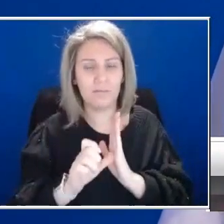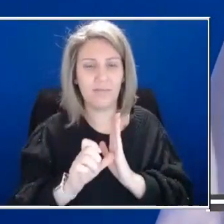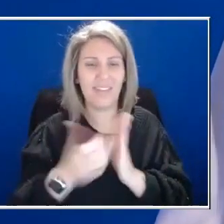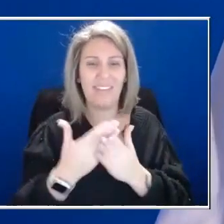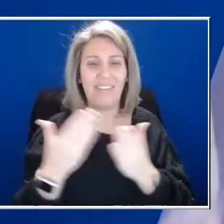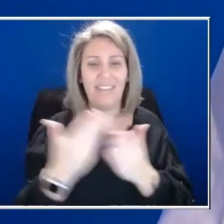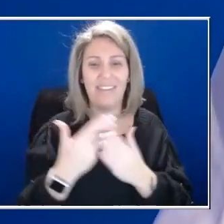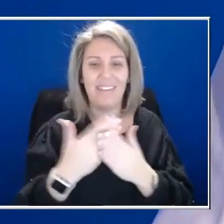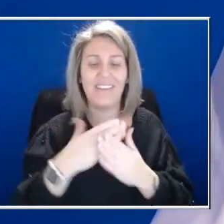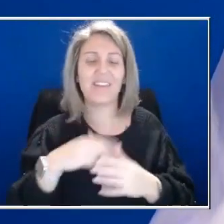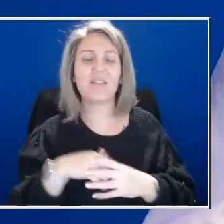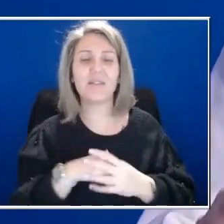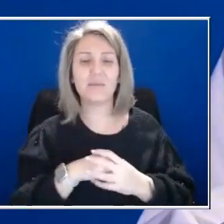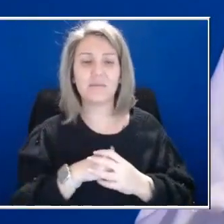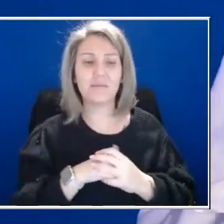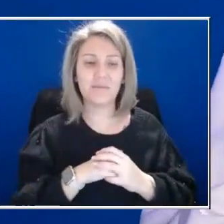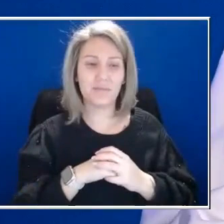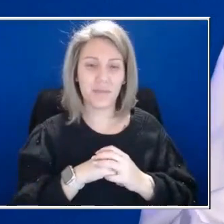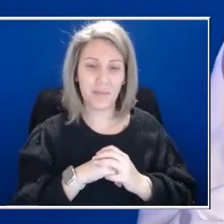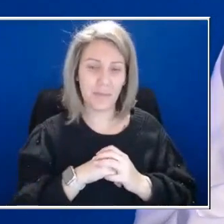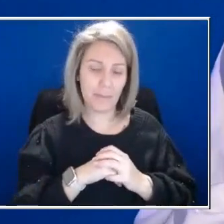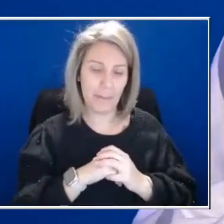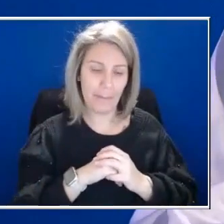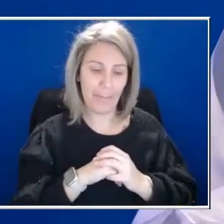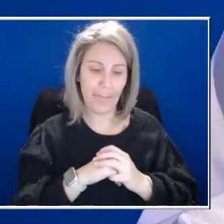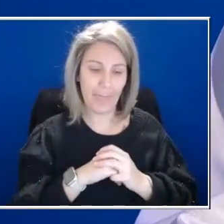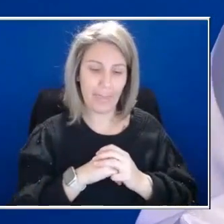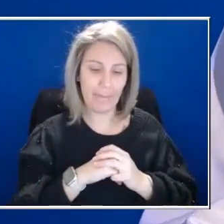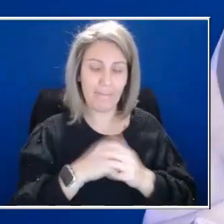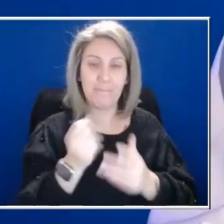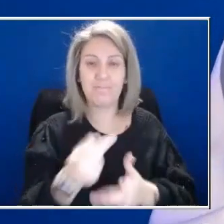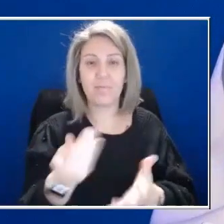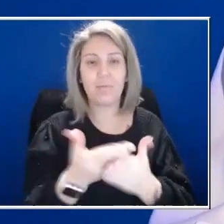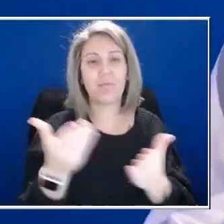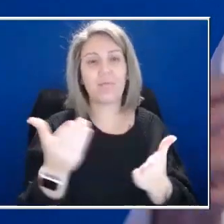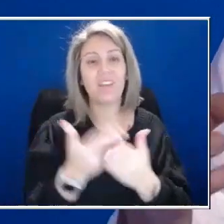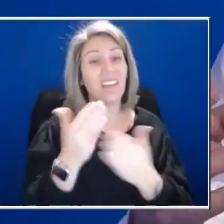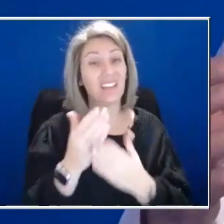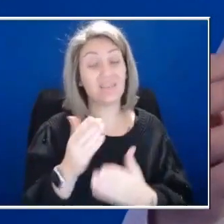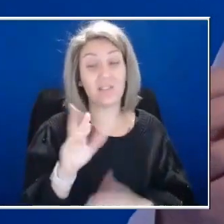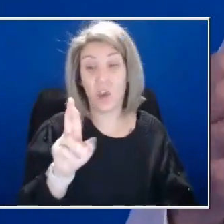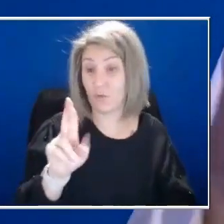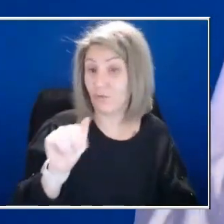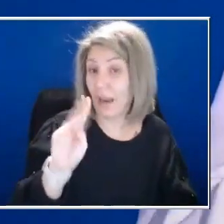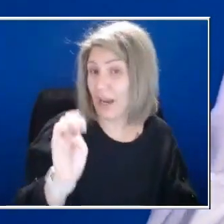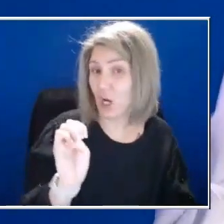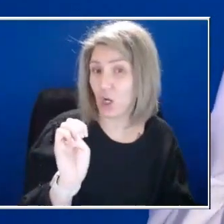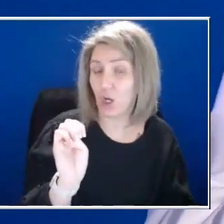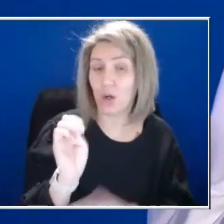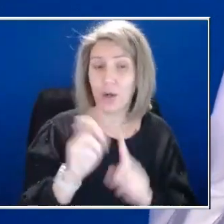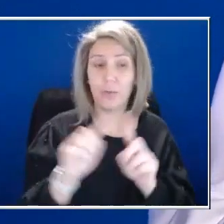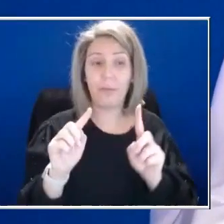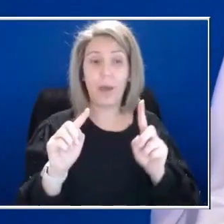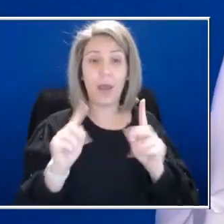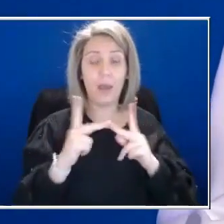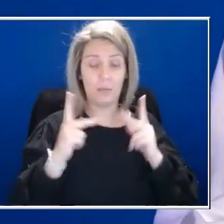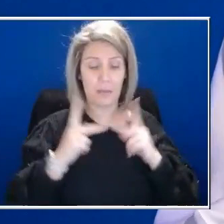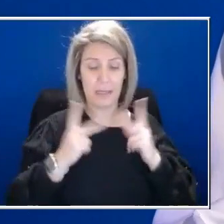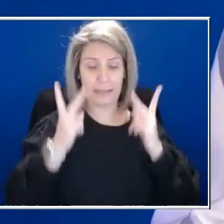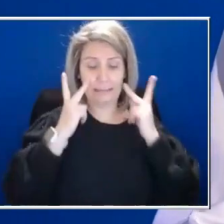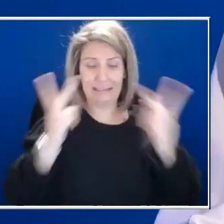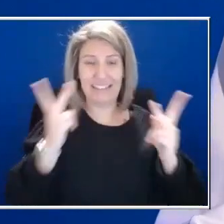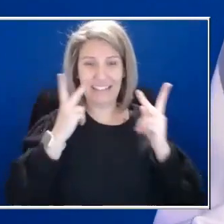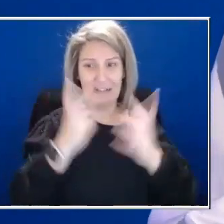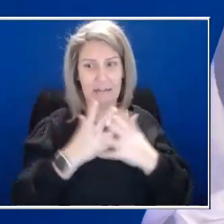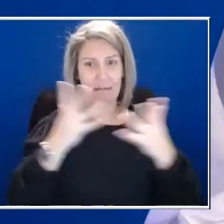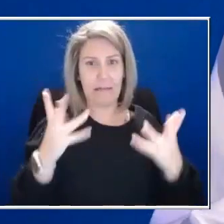earlier. There are some of these things that are relatively rare, but by being a place that sees a lot of the rare stuff from all